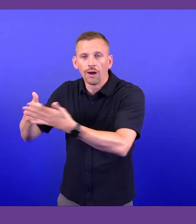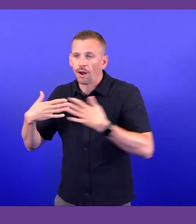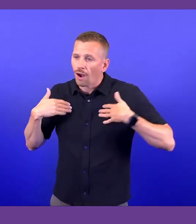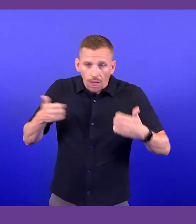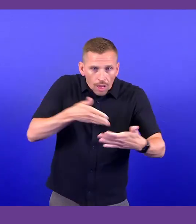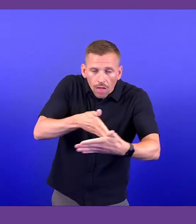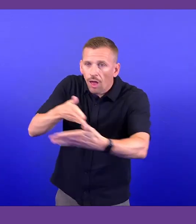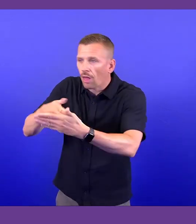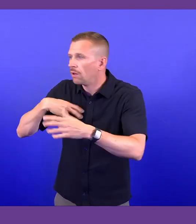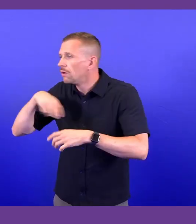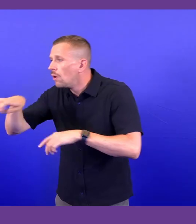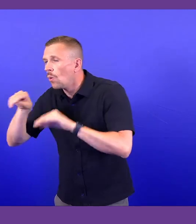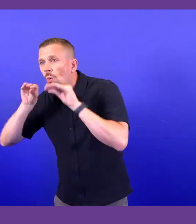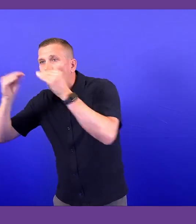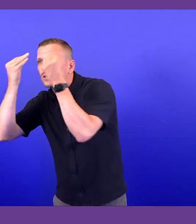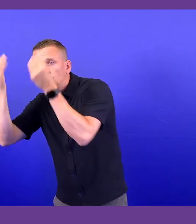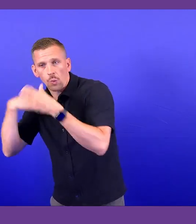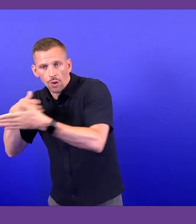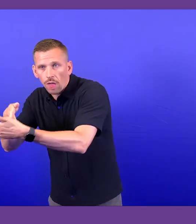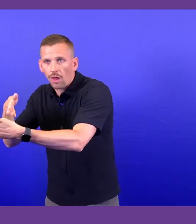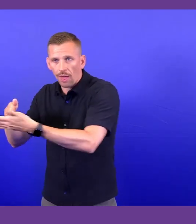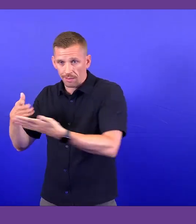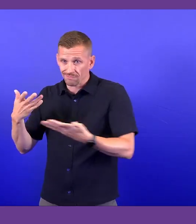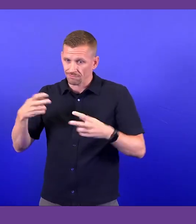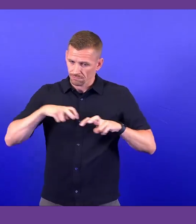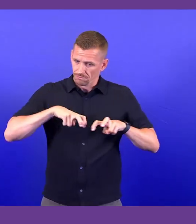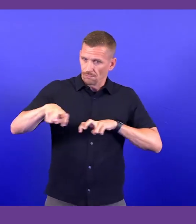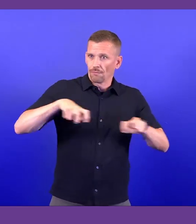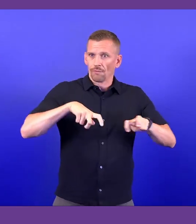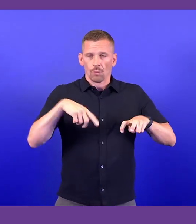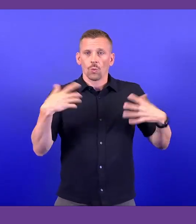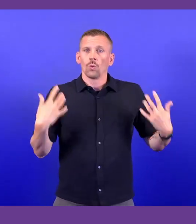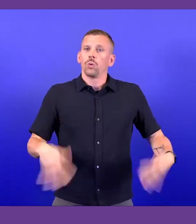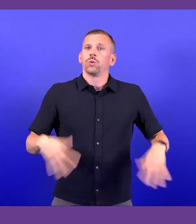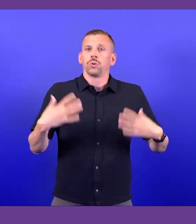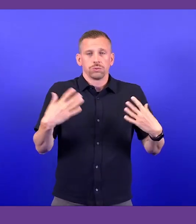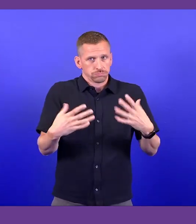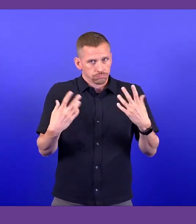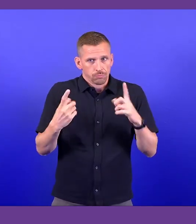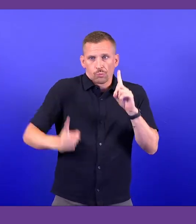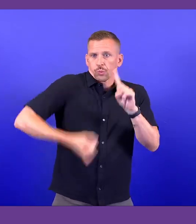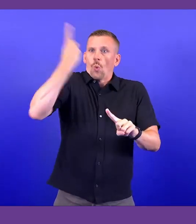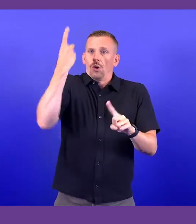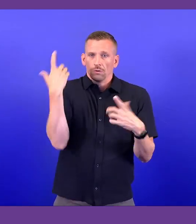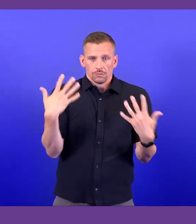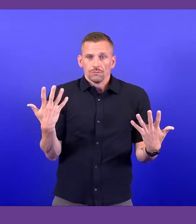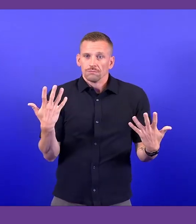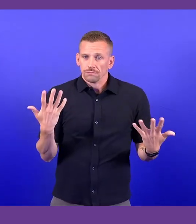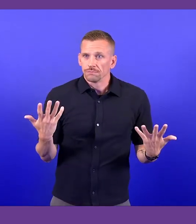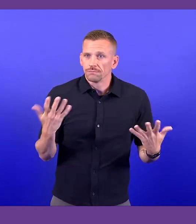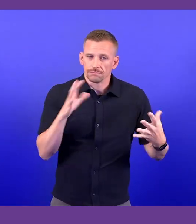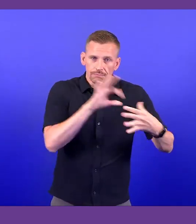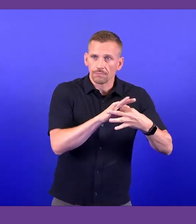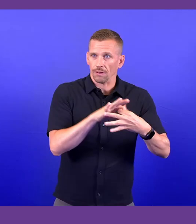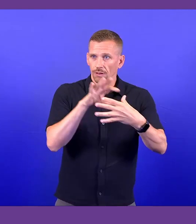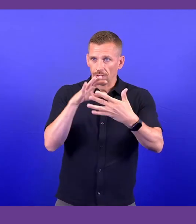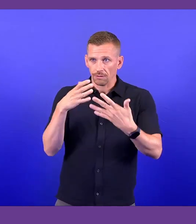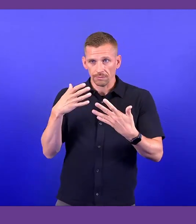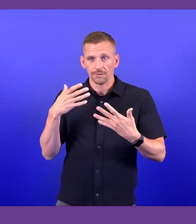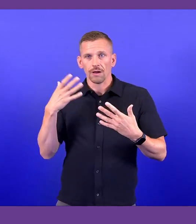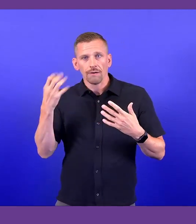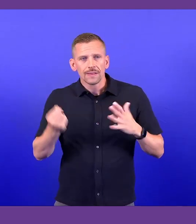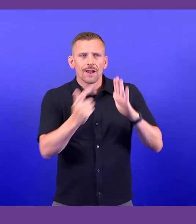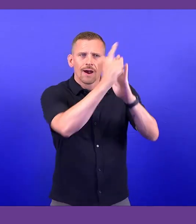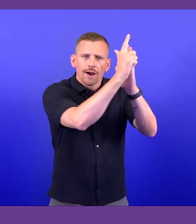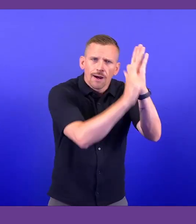move. And yet we know that in spite of years of legislation, both technical legislation and passenger rights legislation